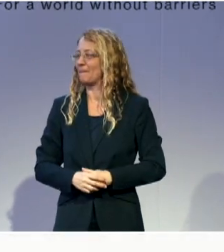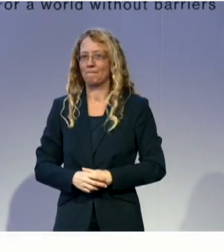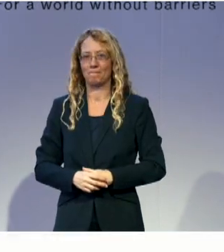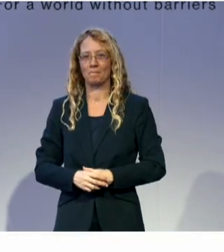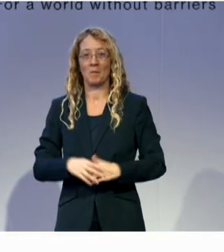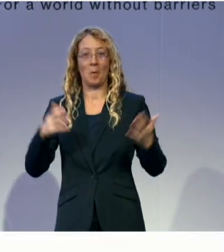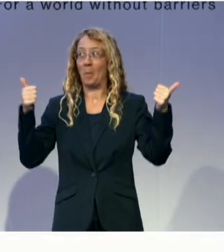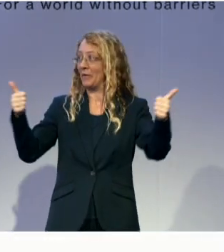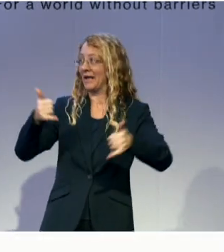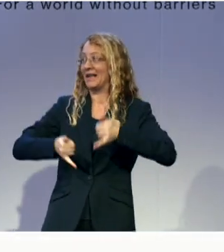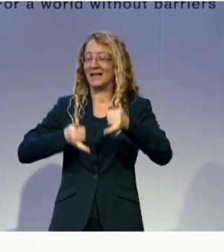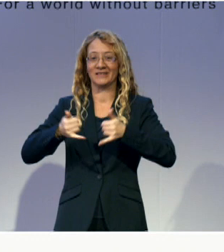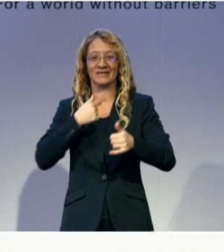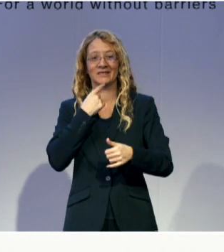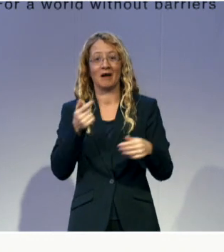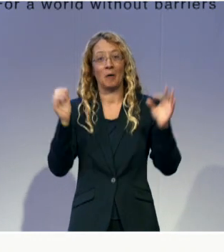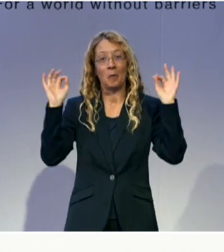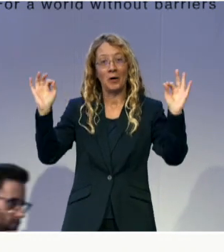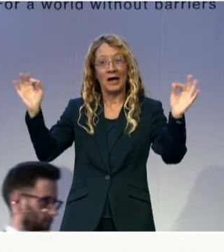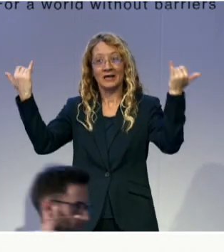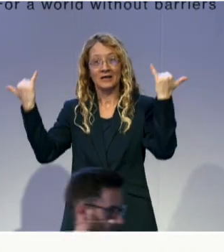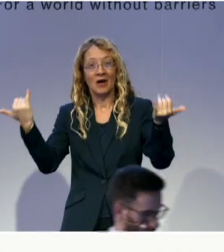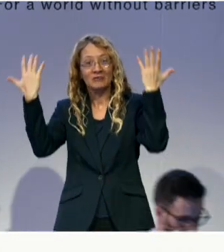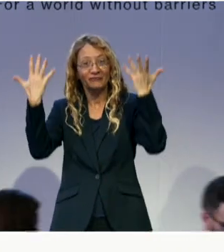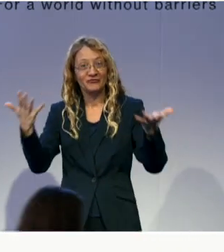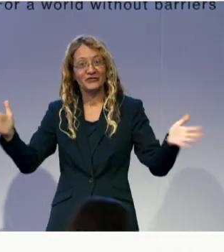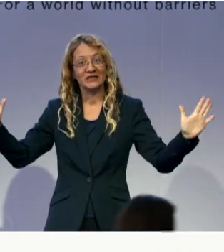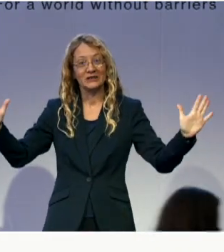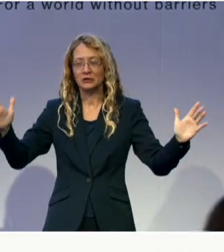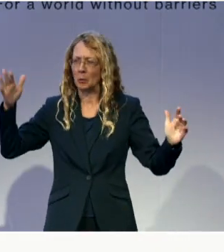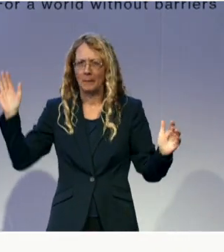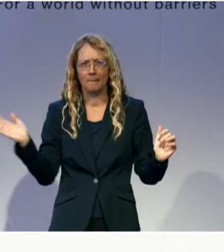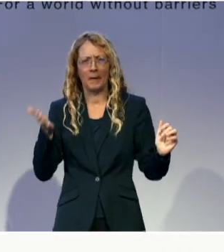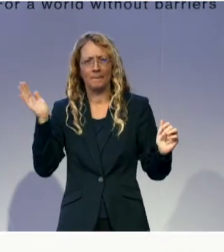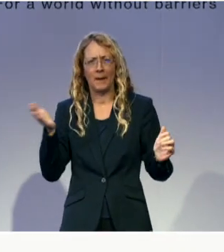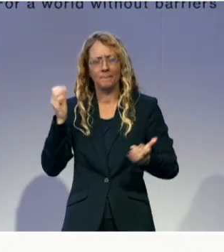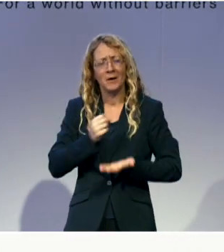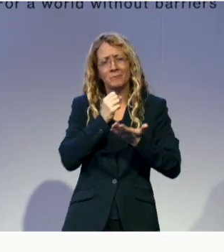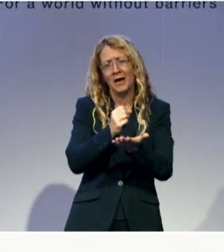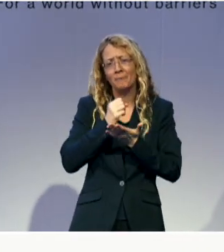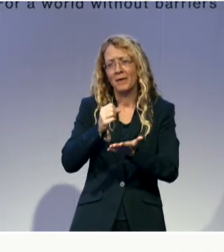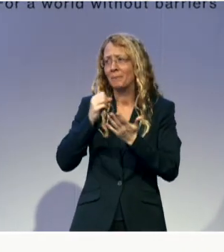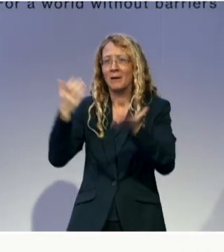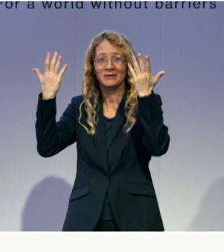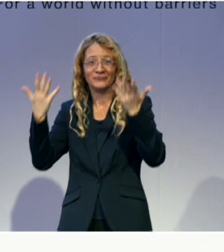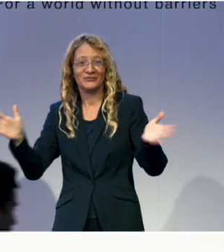Okay, so we have done it. We have got through all of those awards with